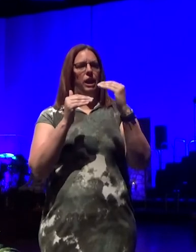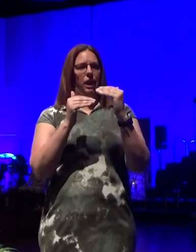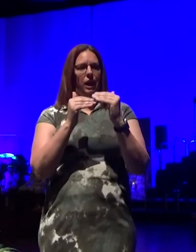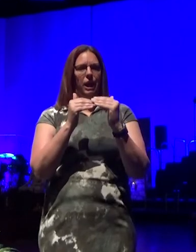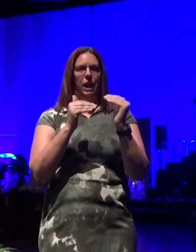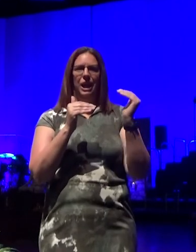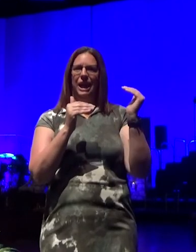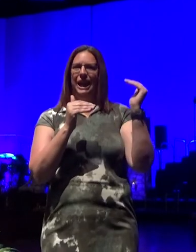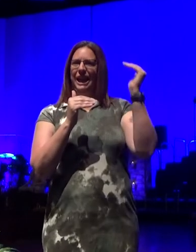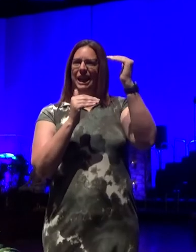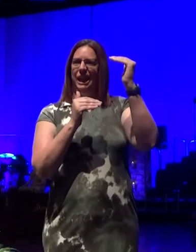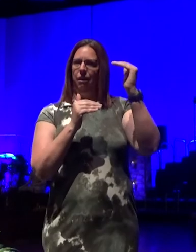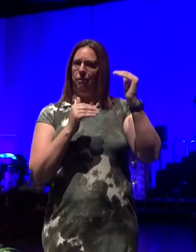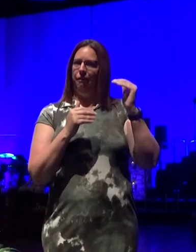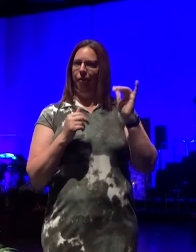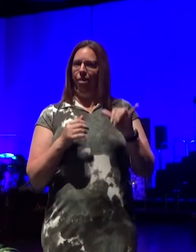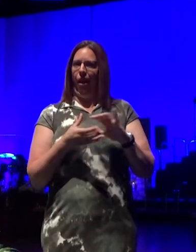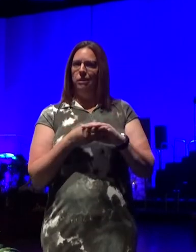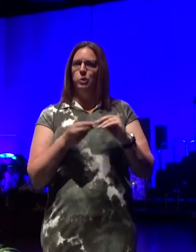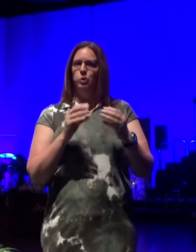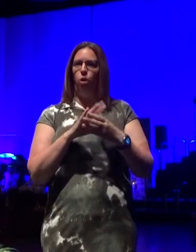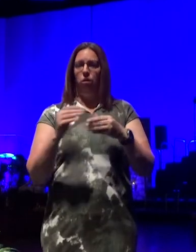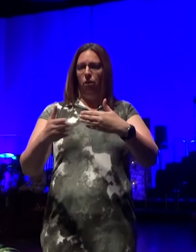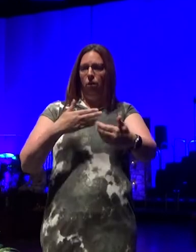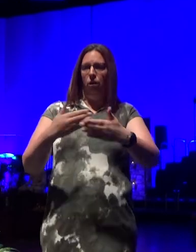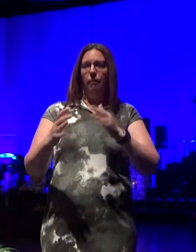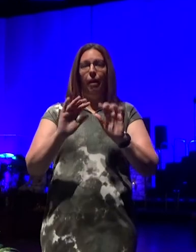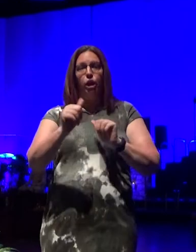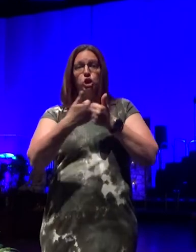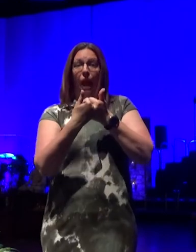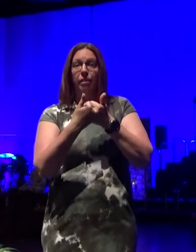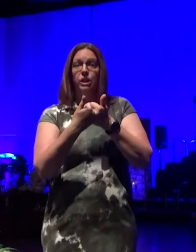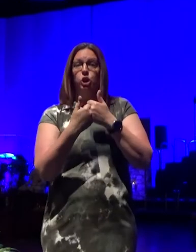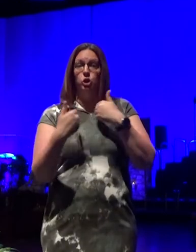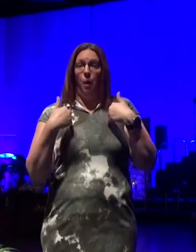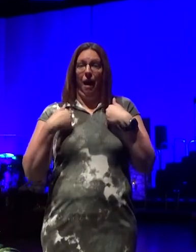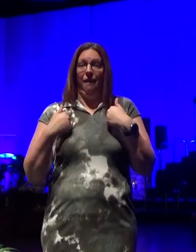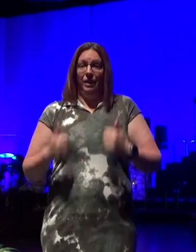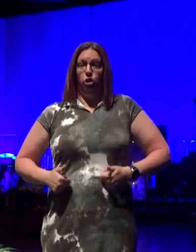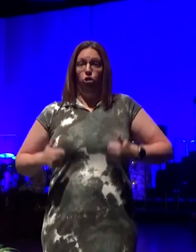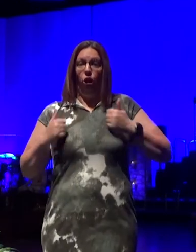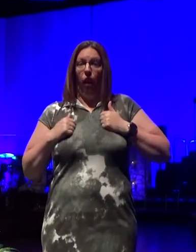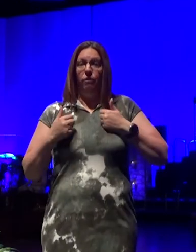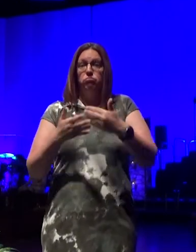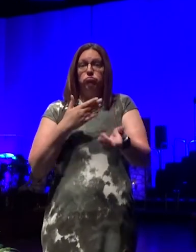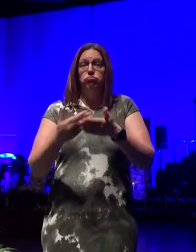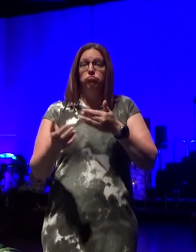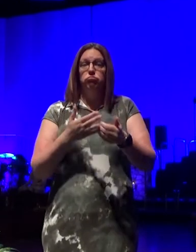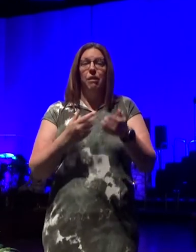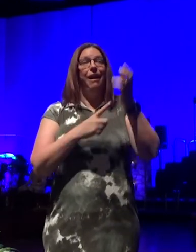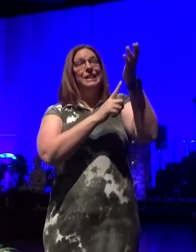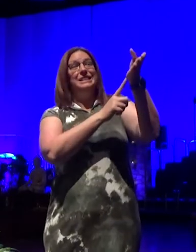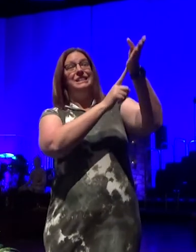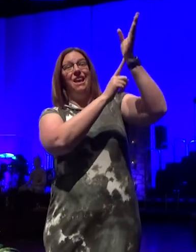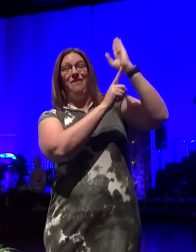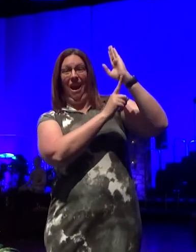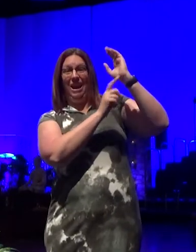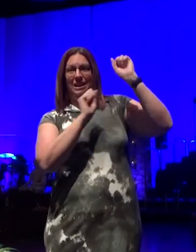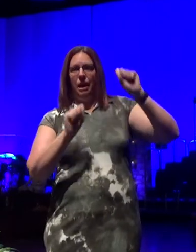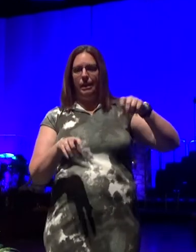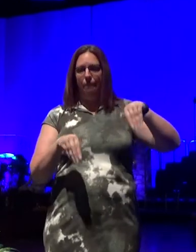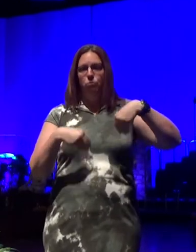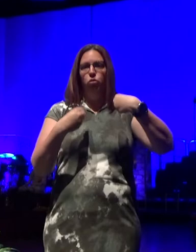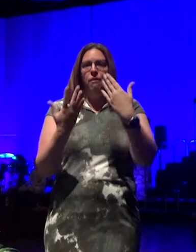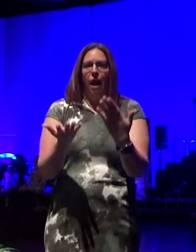no matter the challenge we may be faced with in our lives, the divine mind can provide us with an